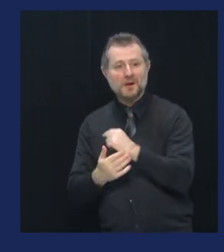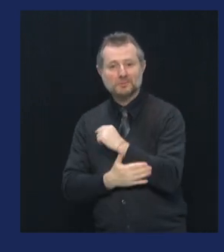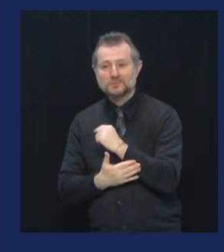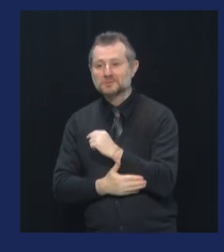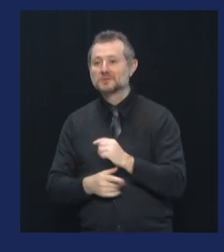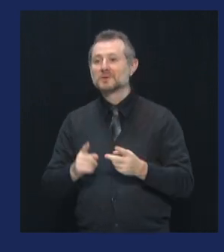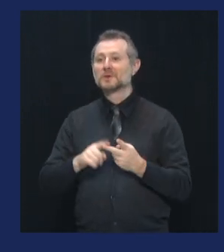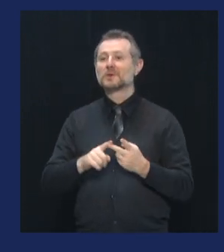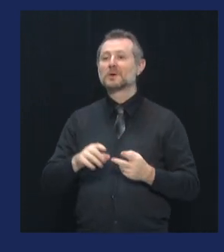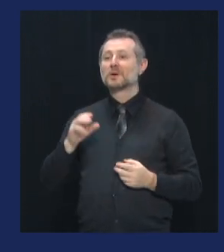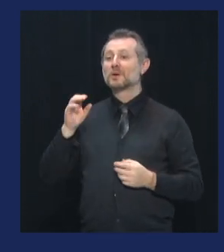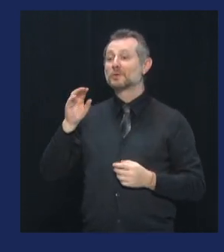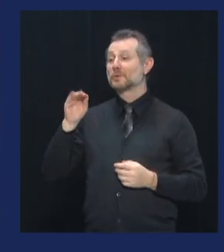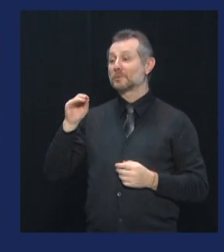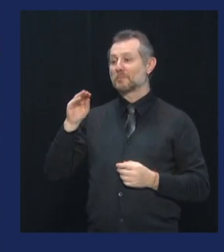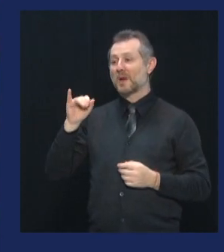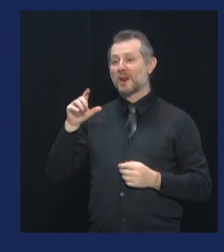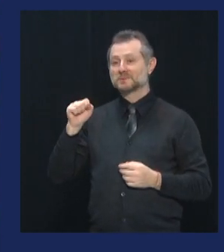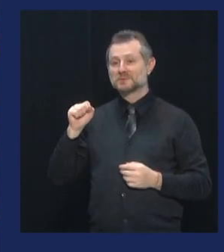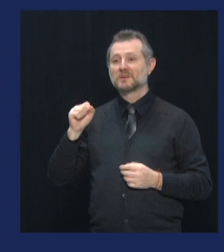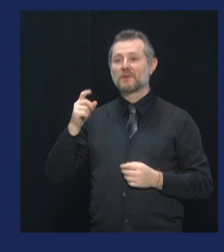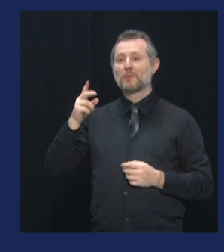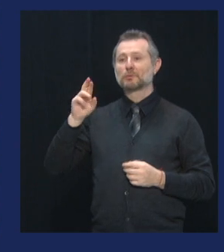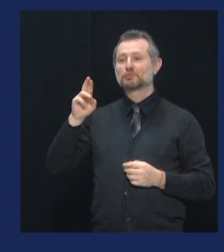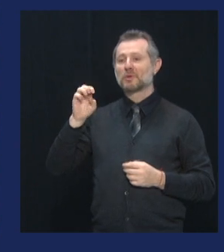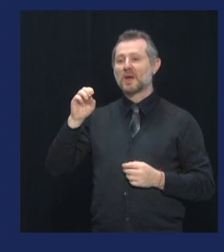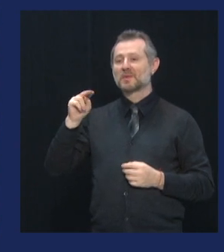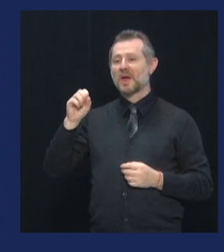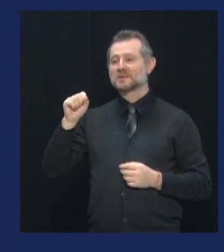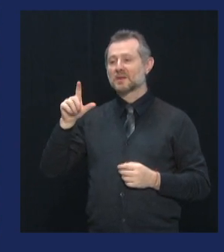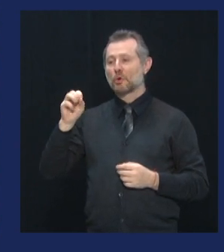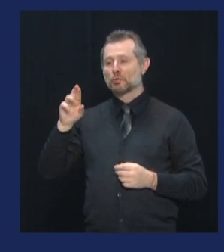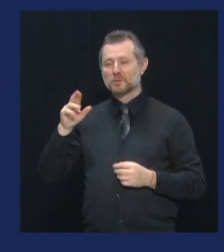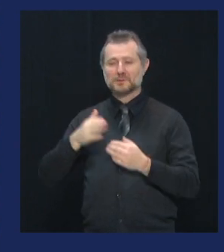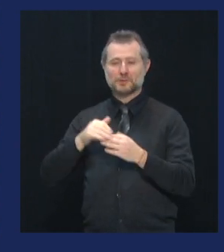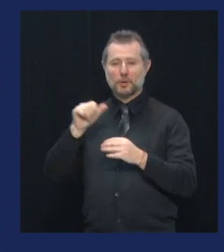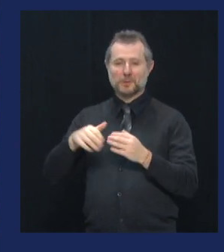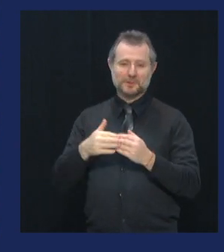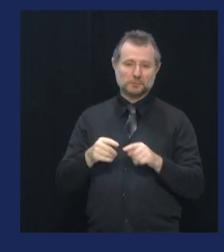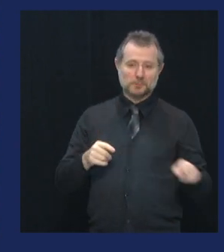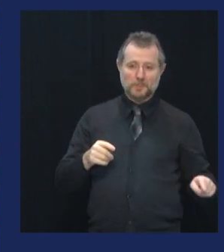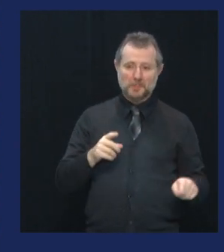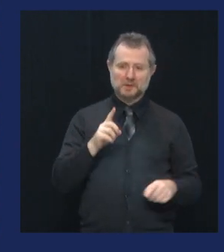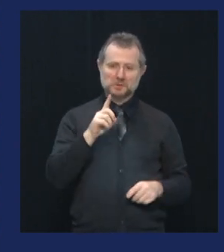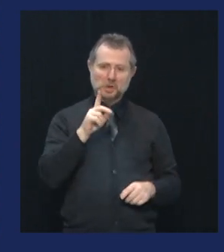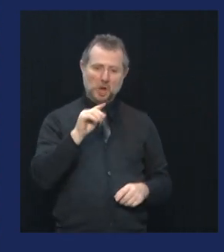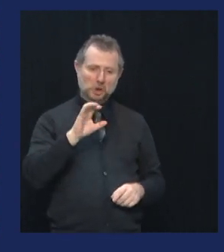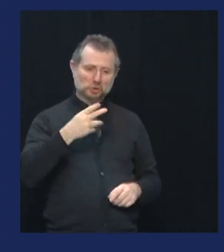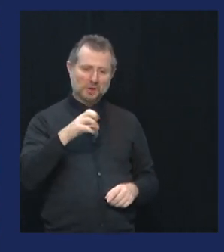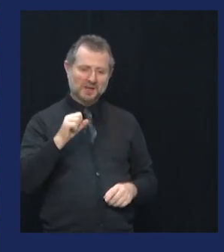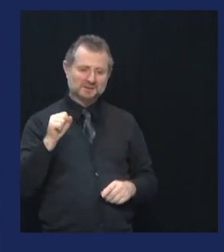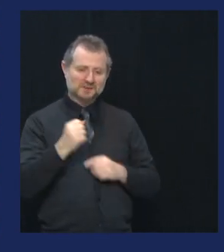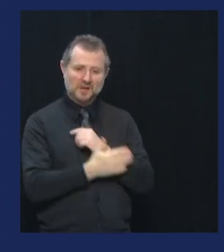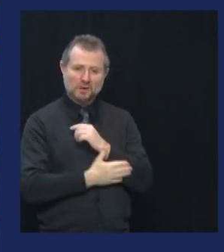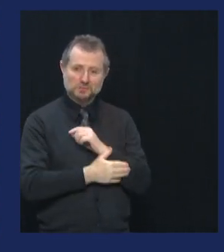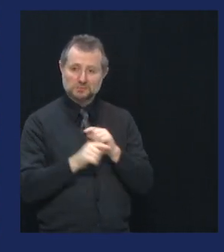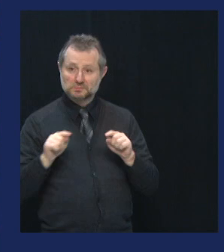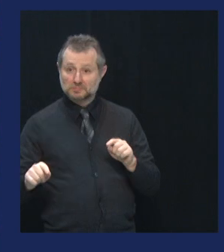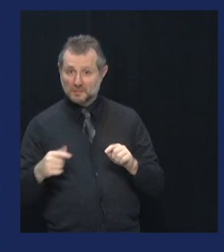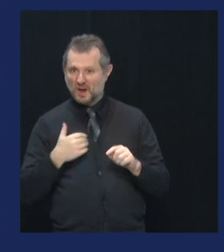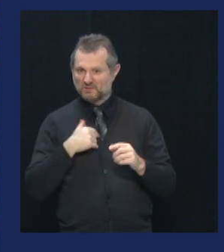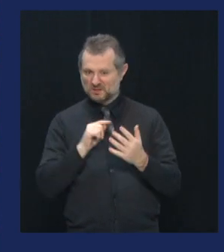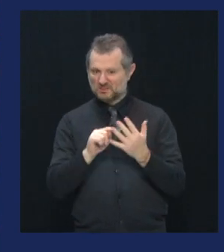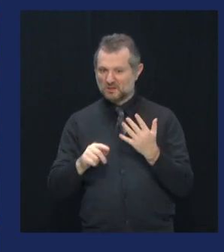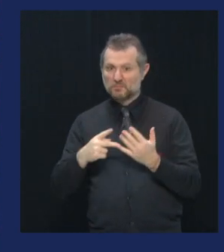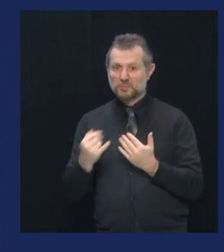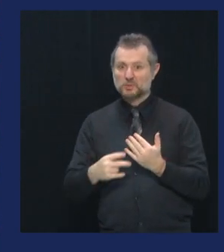Rensselaer County to Dutchess County. All of these projects will break the congestion, open the grid, and all